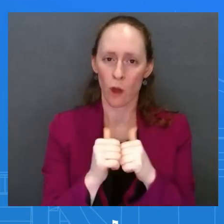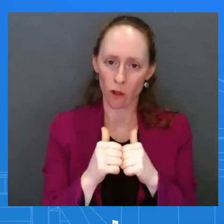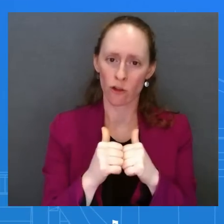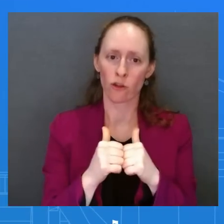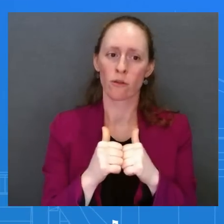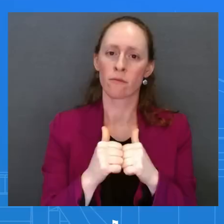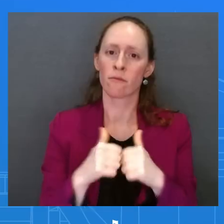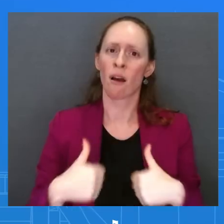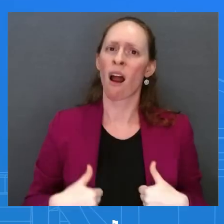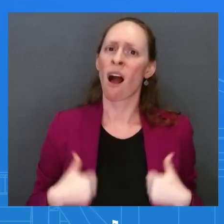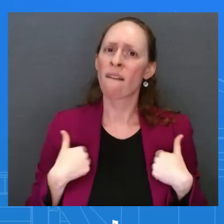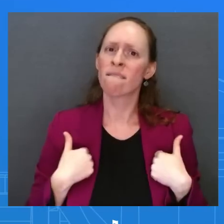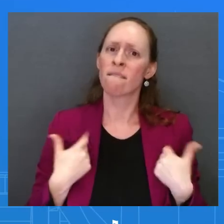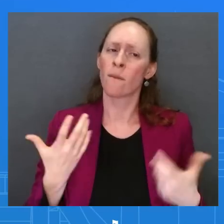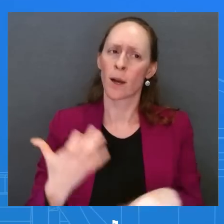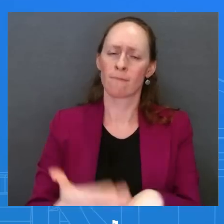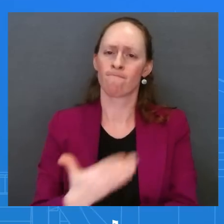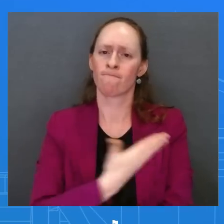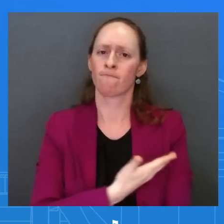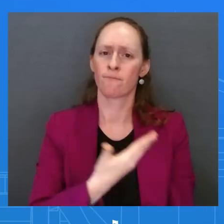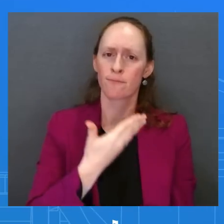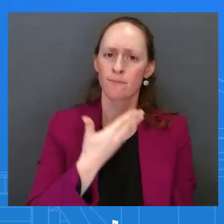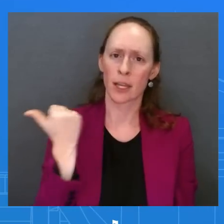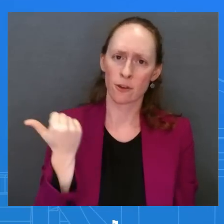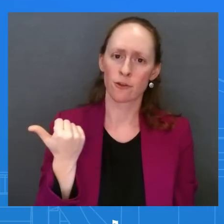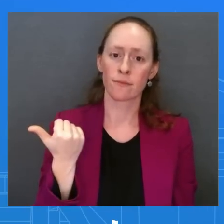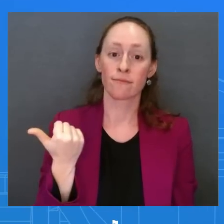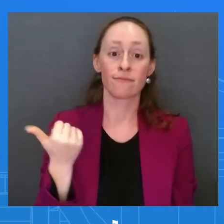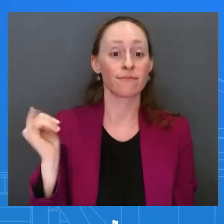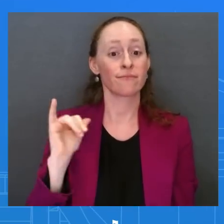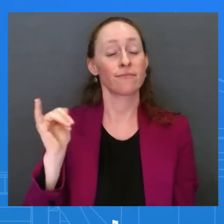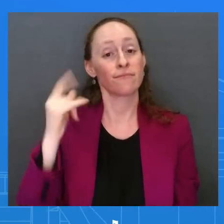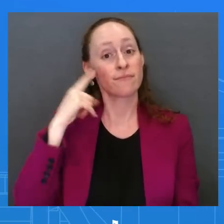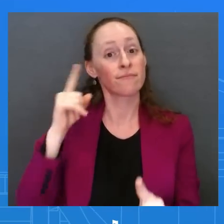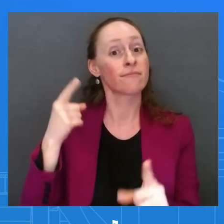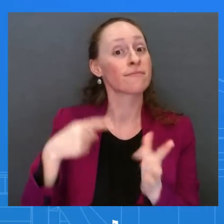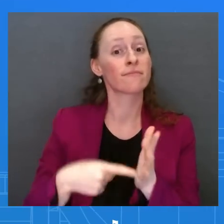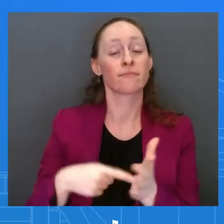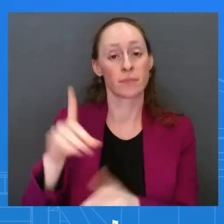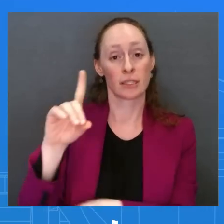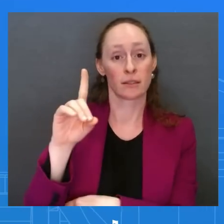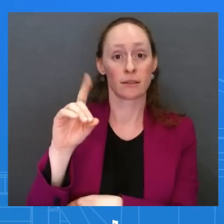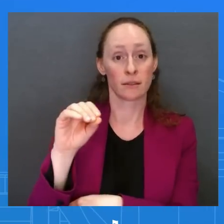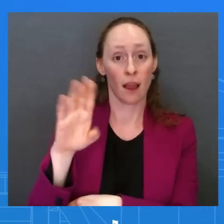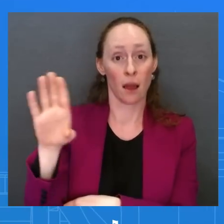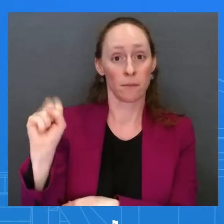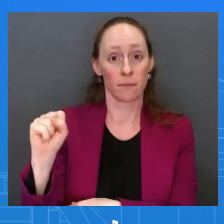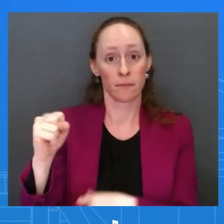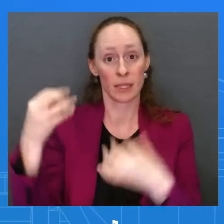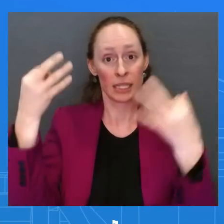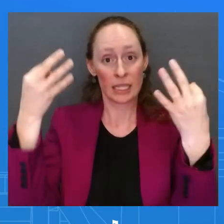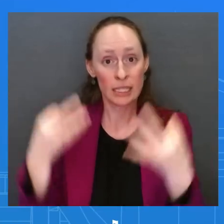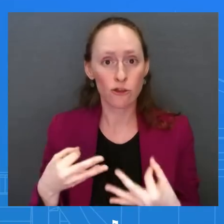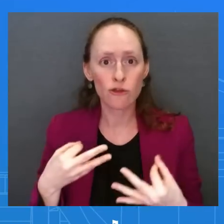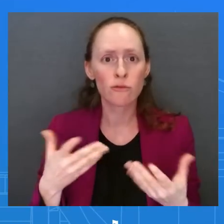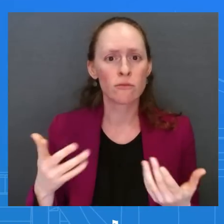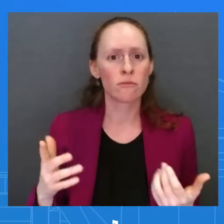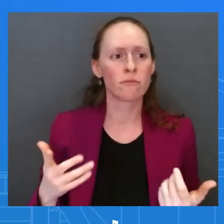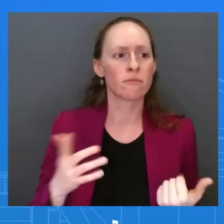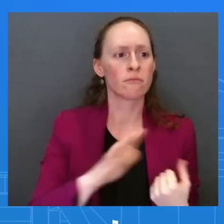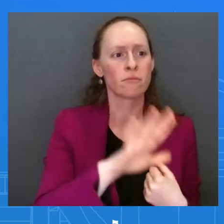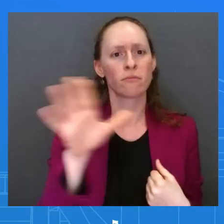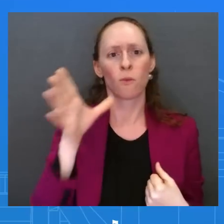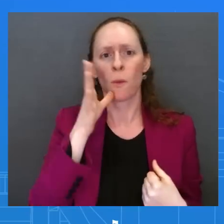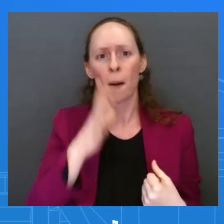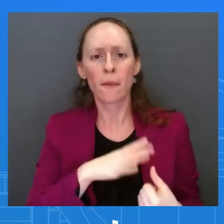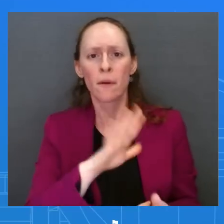Dobbs decision, right? When it comes to reproductive rights and reproductive health care, when it comes to making sure that we are working and